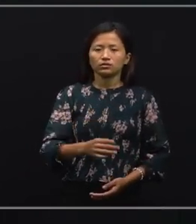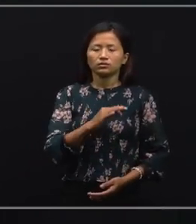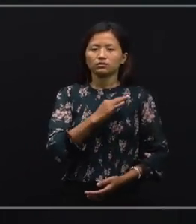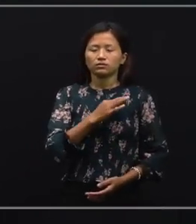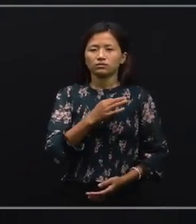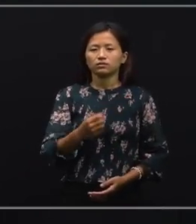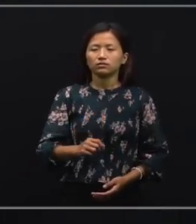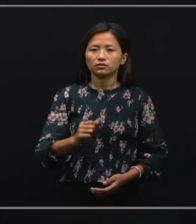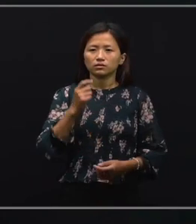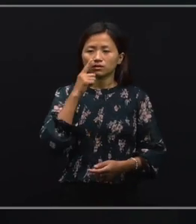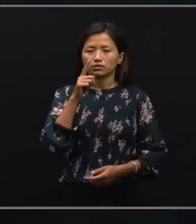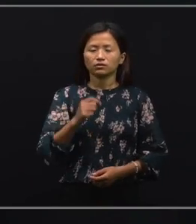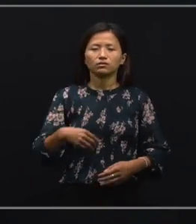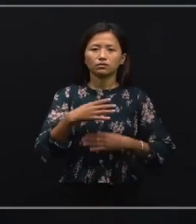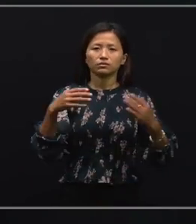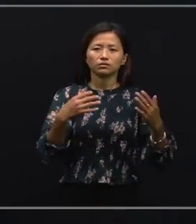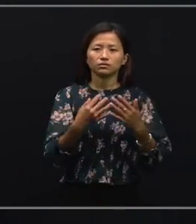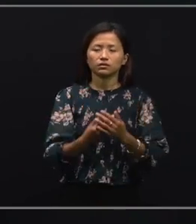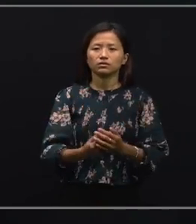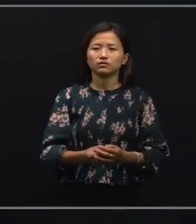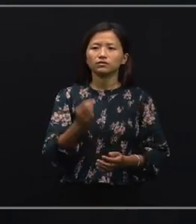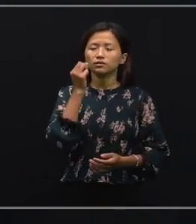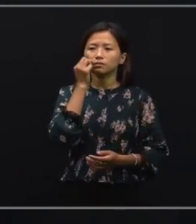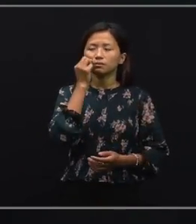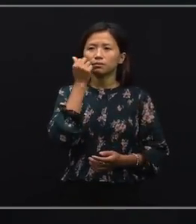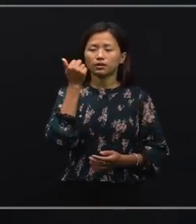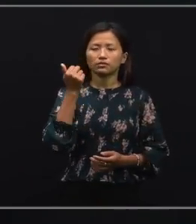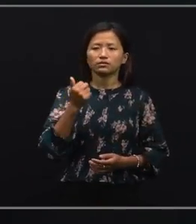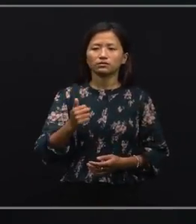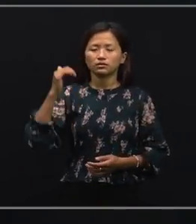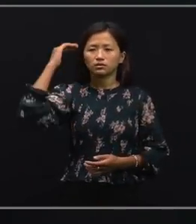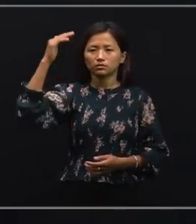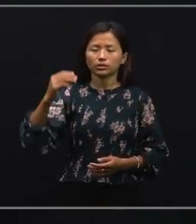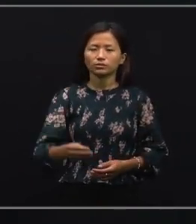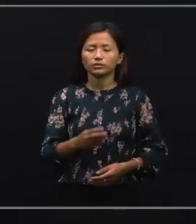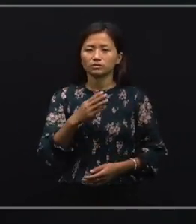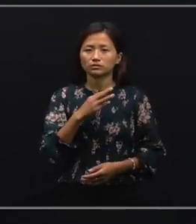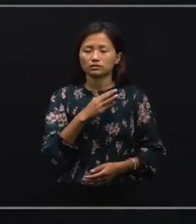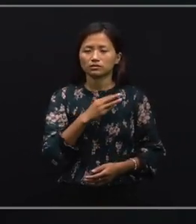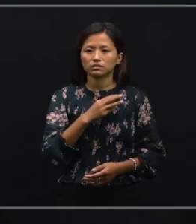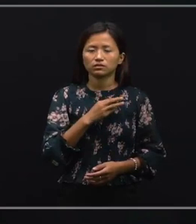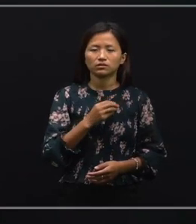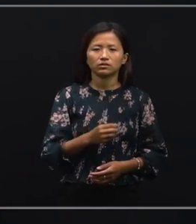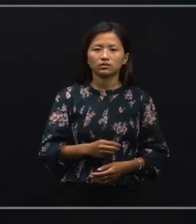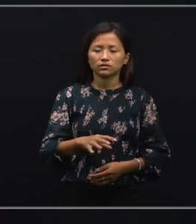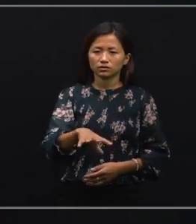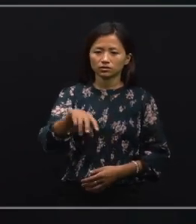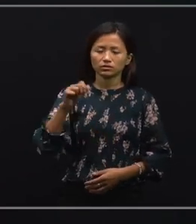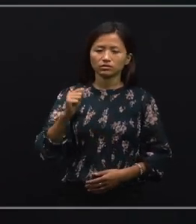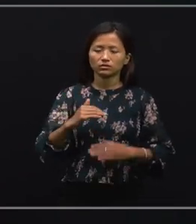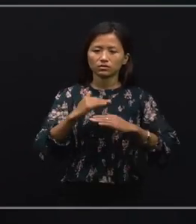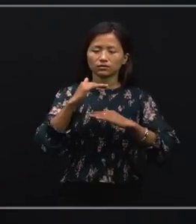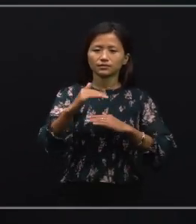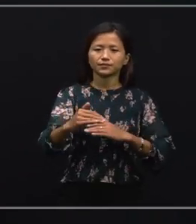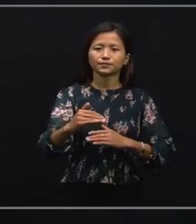So the girl also might be feeling the same thing, and even the man, the chieftain, might be scared because he had taken